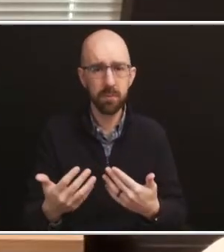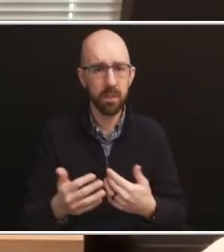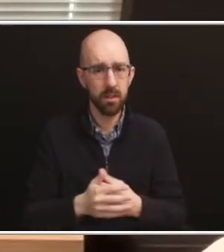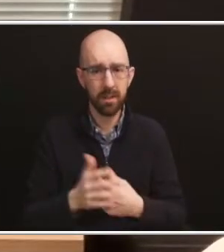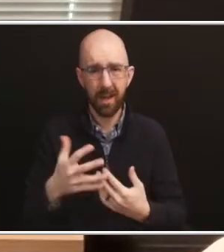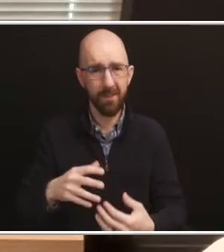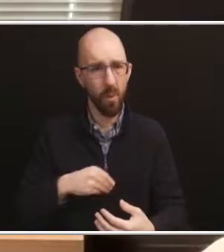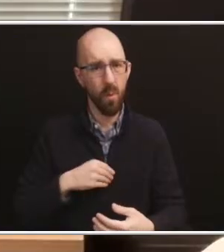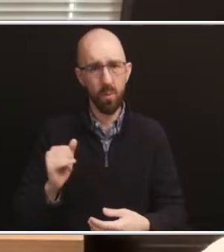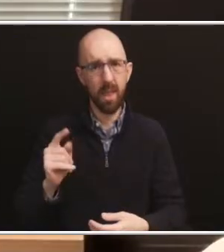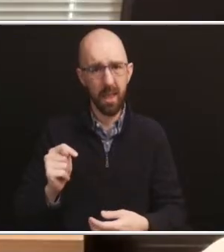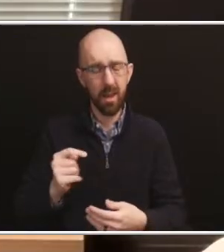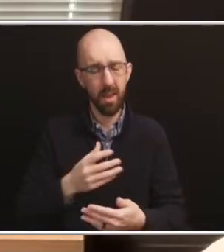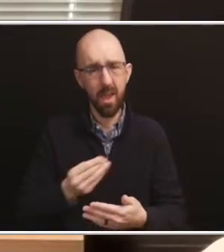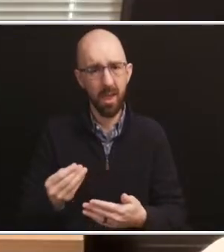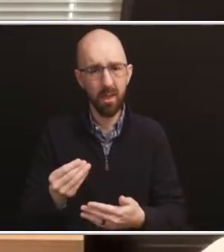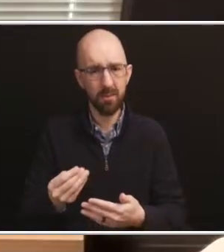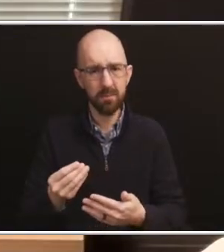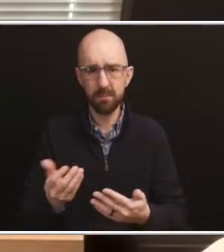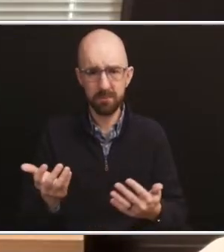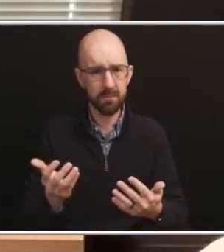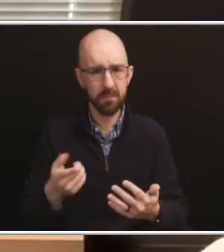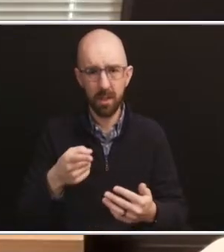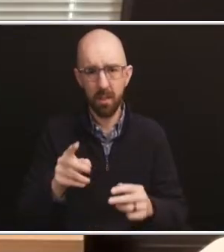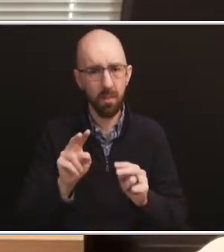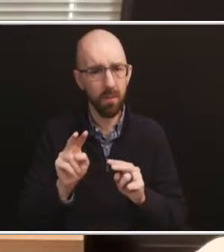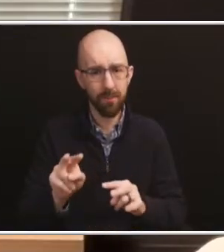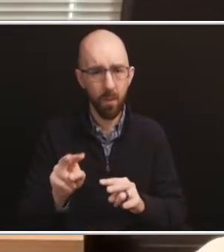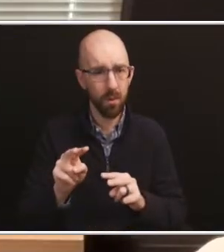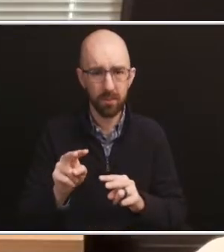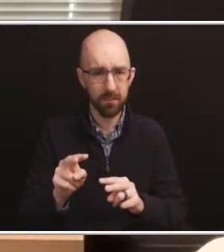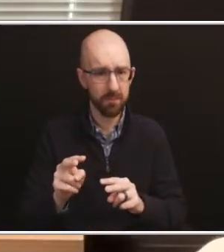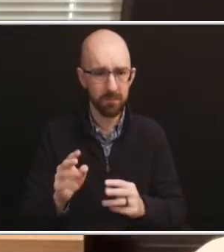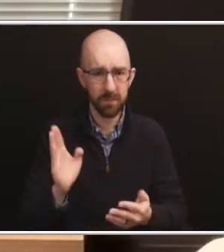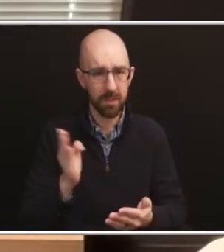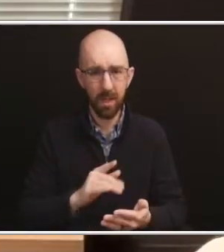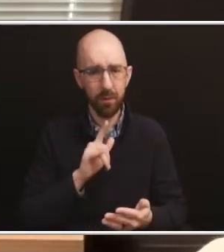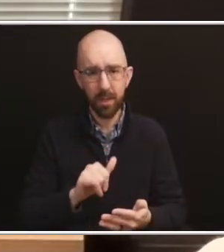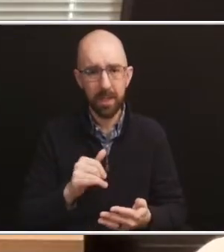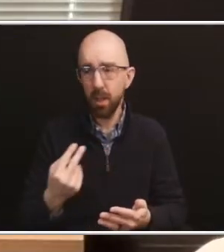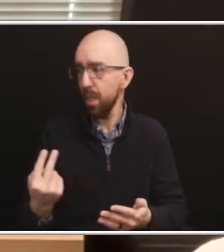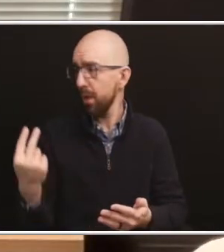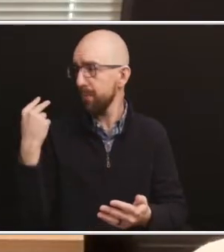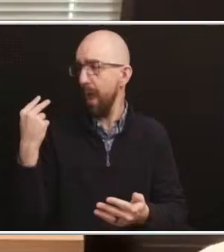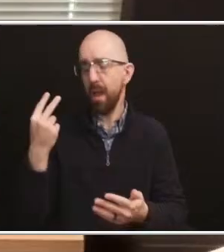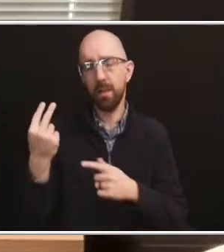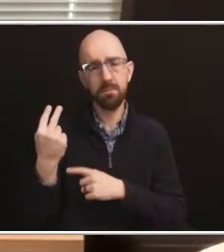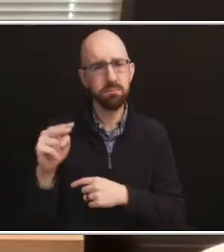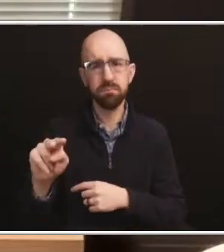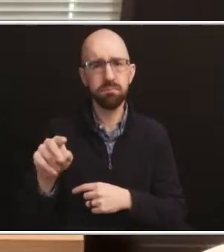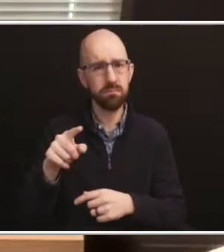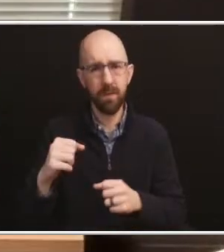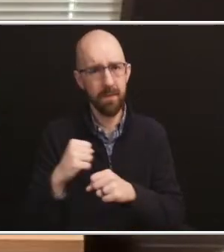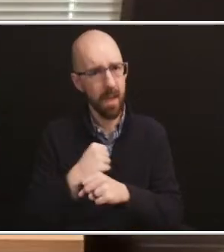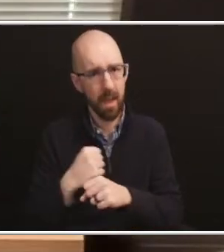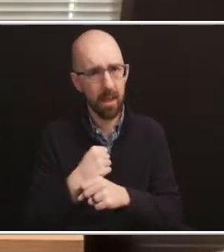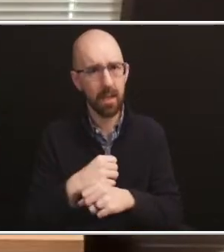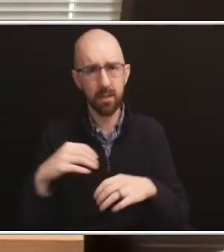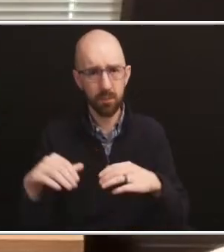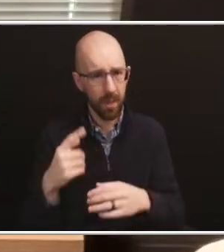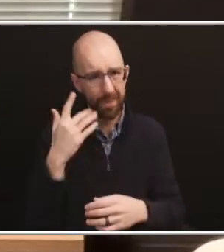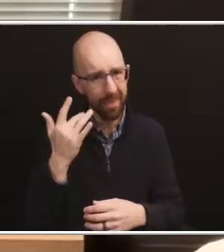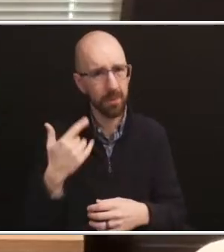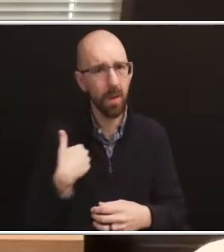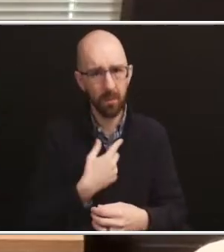it, and they, just looked forward and never really, looked in the past, and they, keep fighting and keep doing it. And I think that's why we